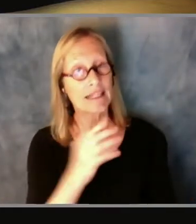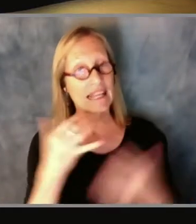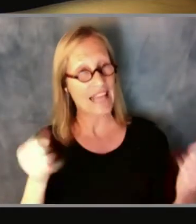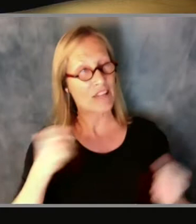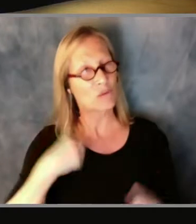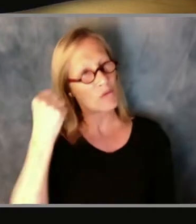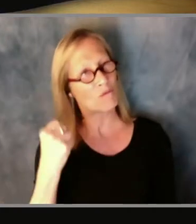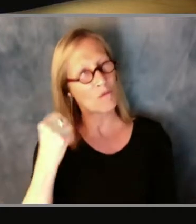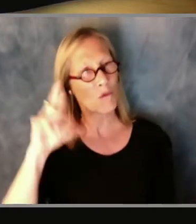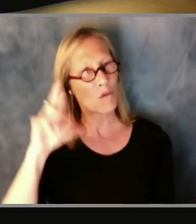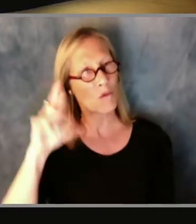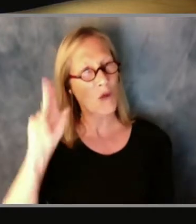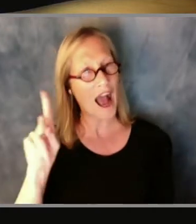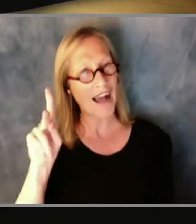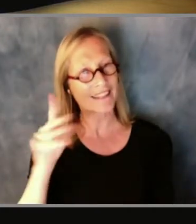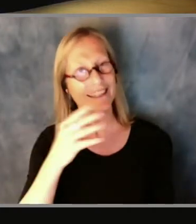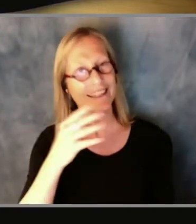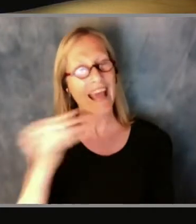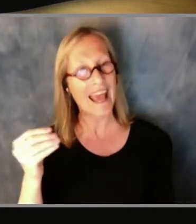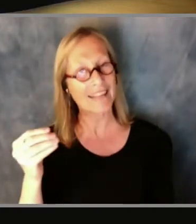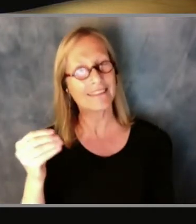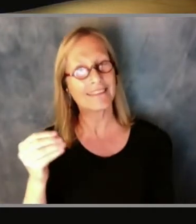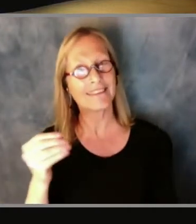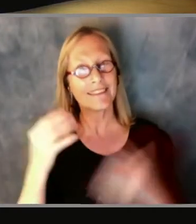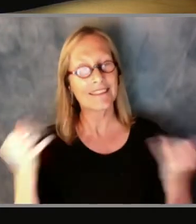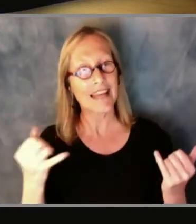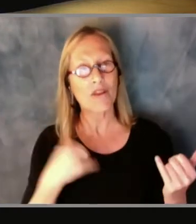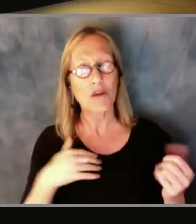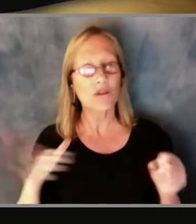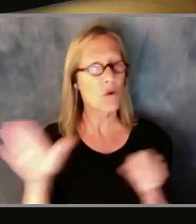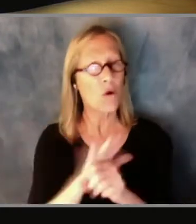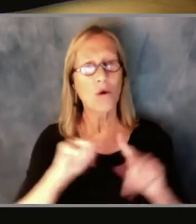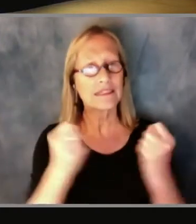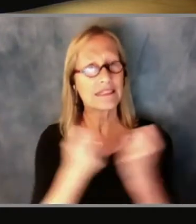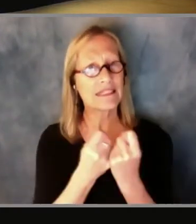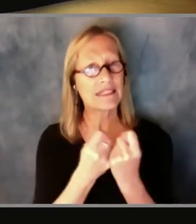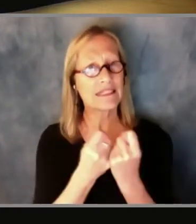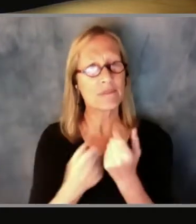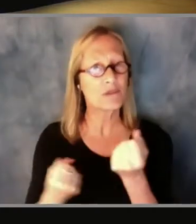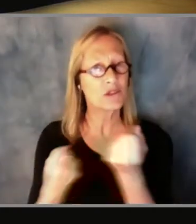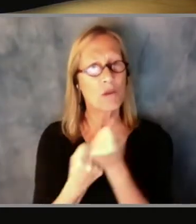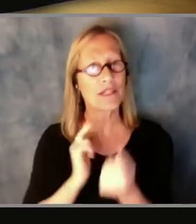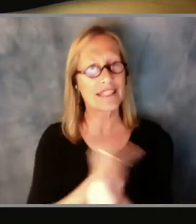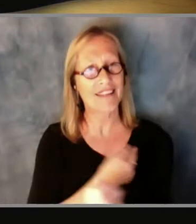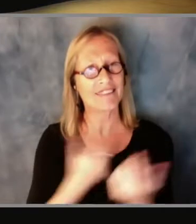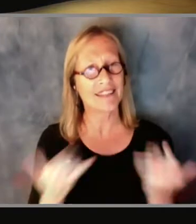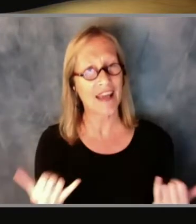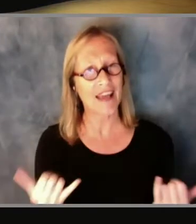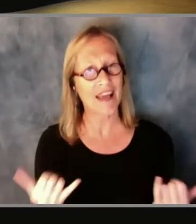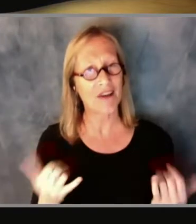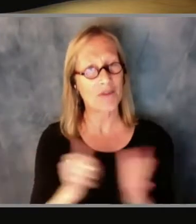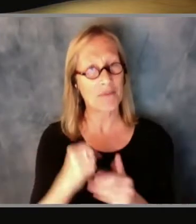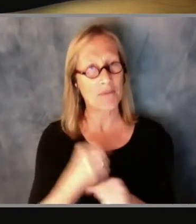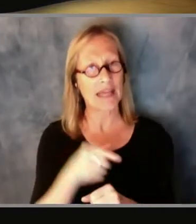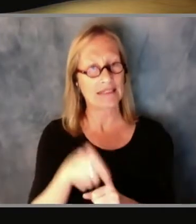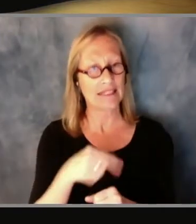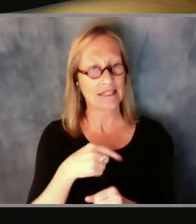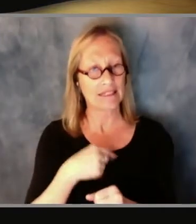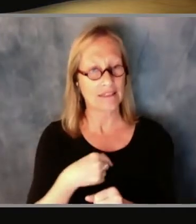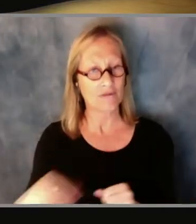And there is a whole team behind us that makes this forum